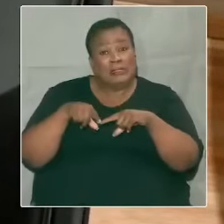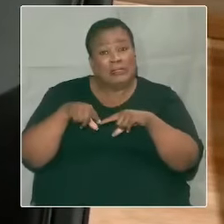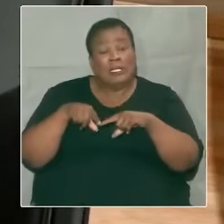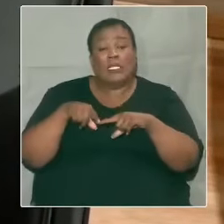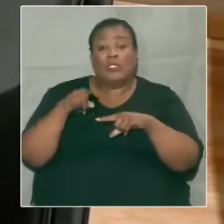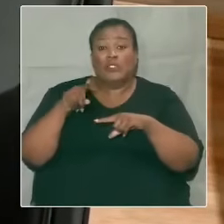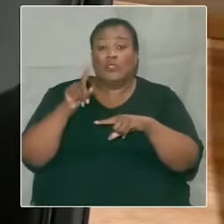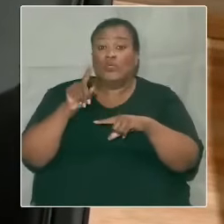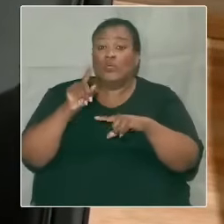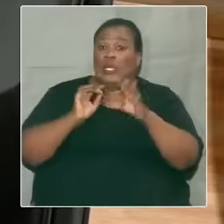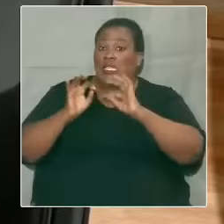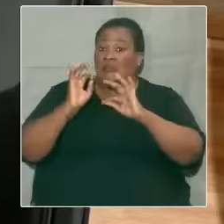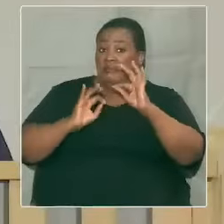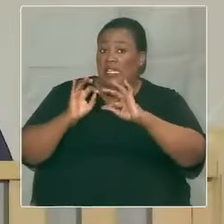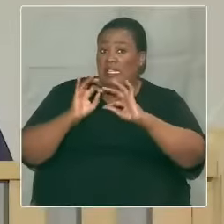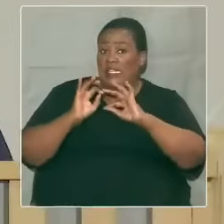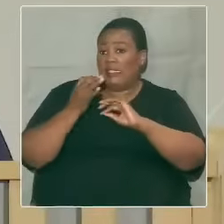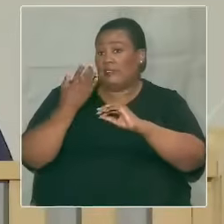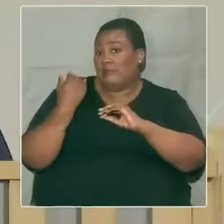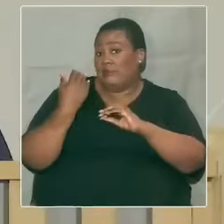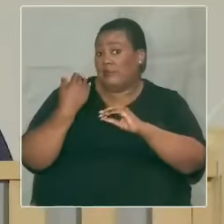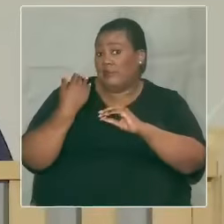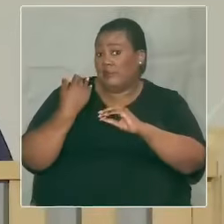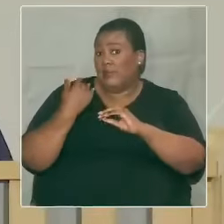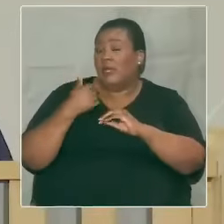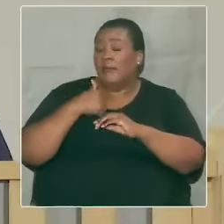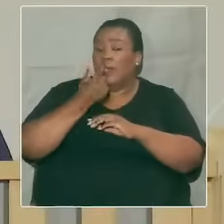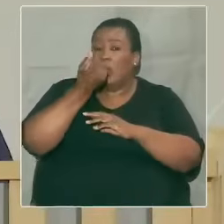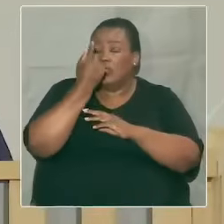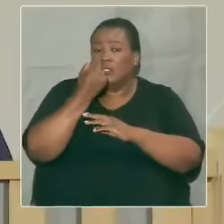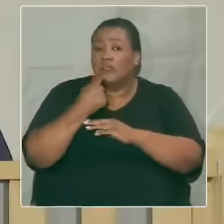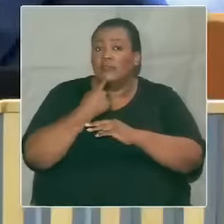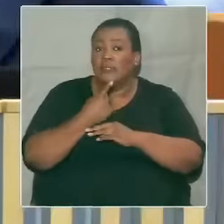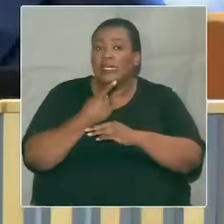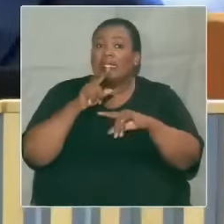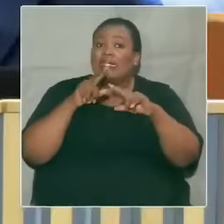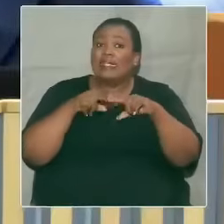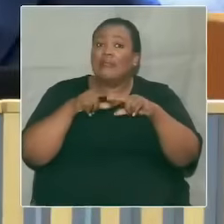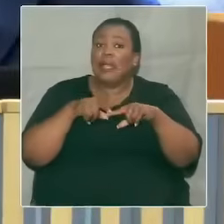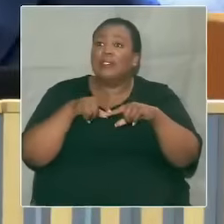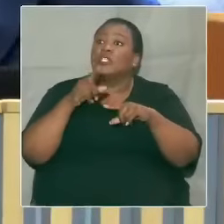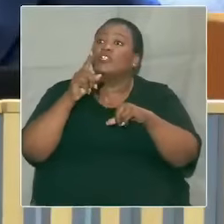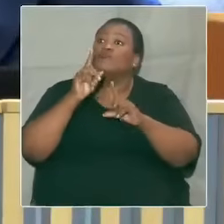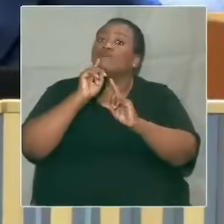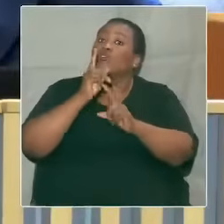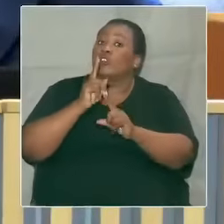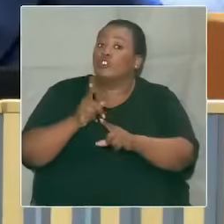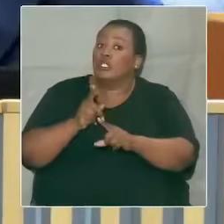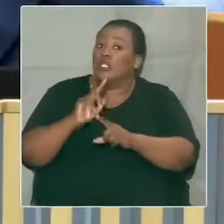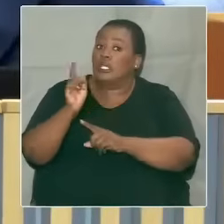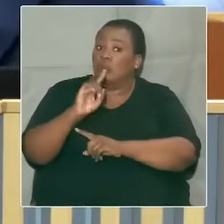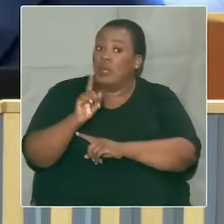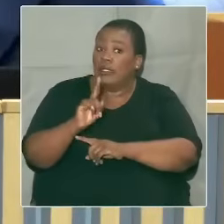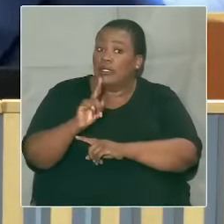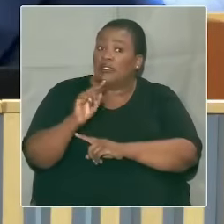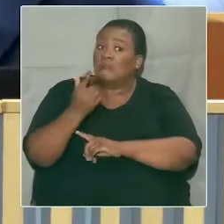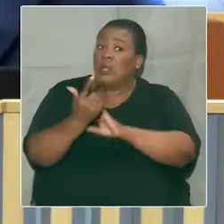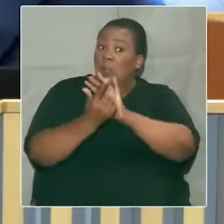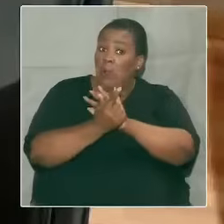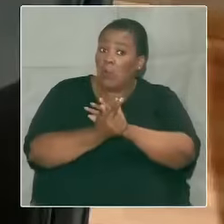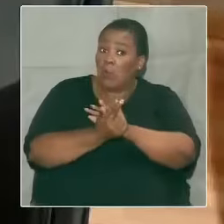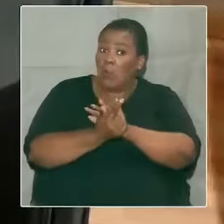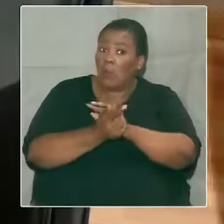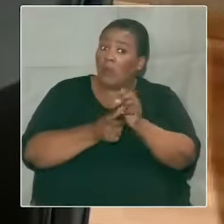as you were dealing with earlier, I understood you to be saying it depends if the instruction is a lawful one